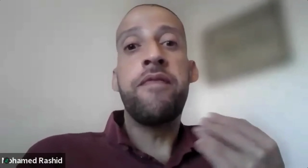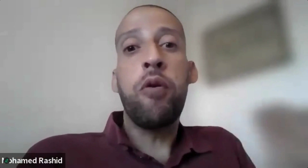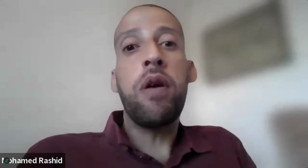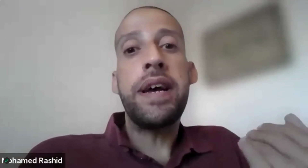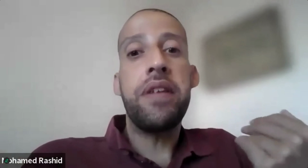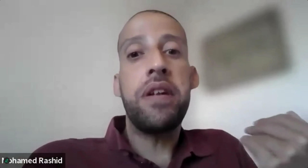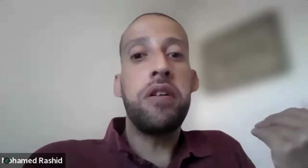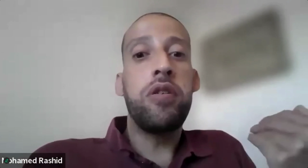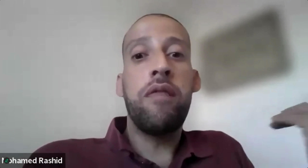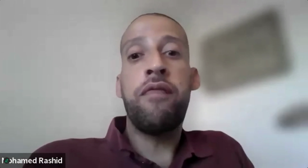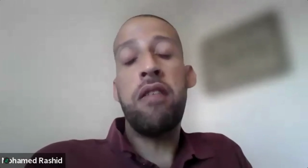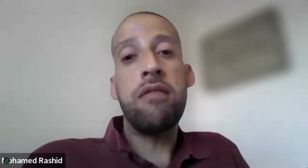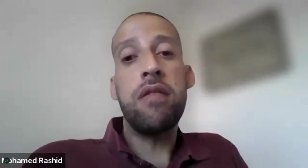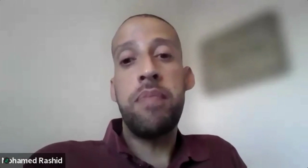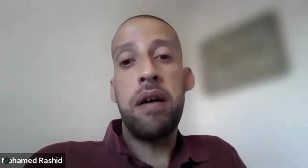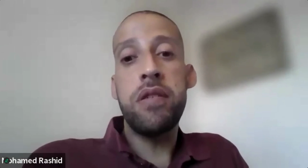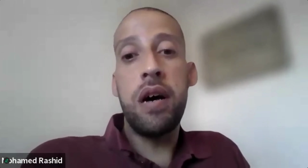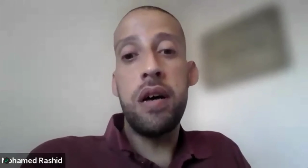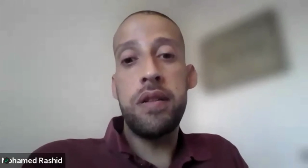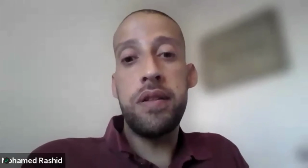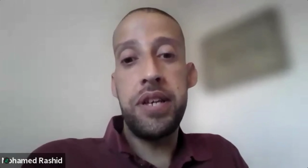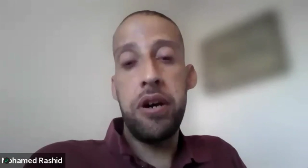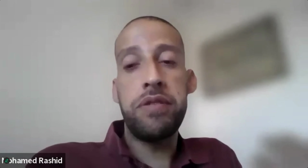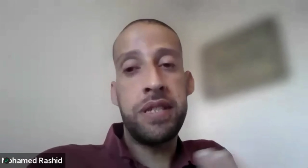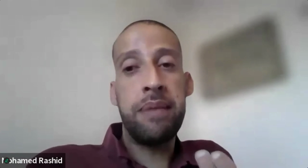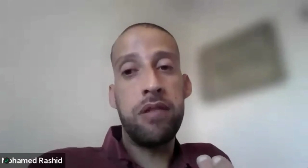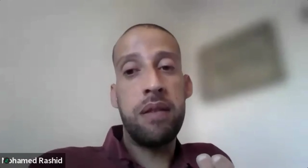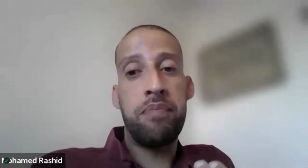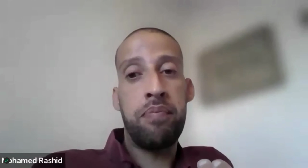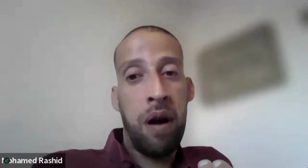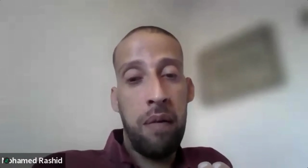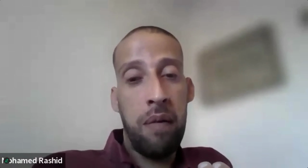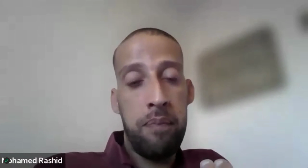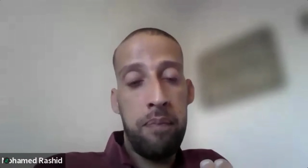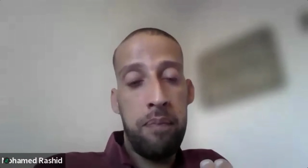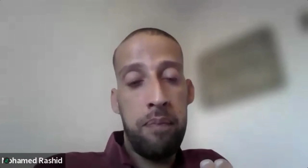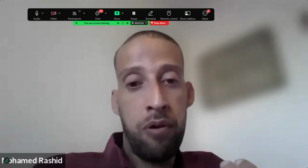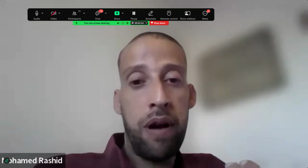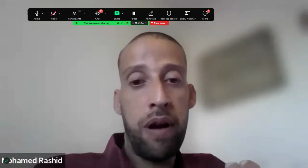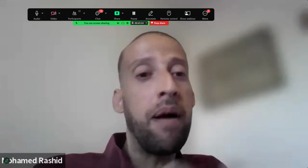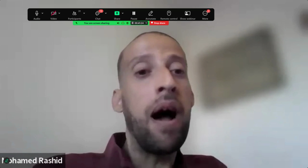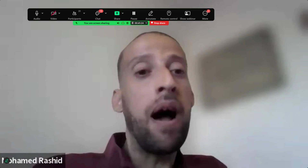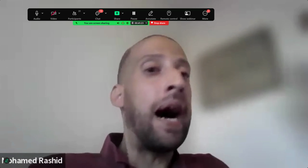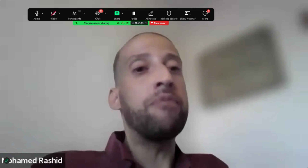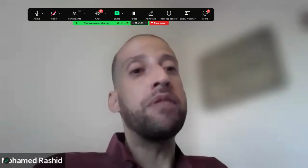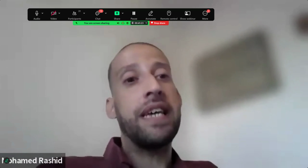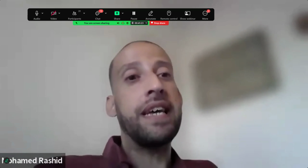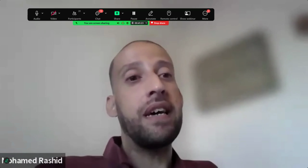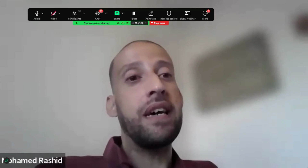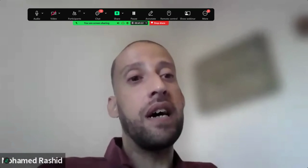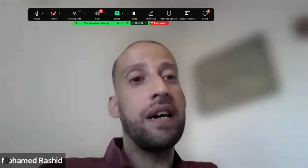actually, before I even found out about the Yo Disabled and Proud program, I